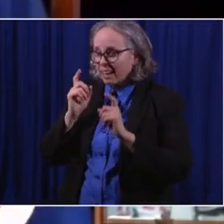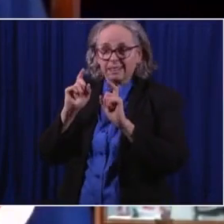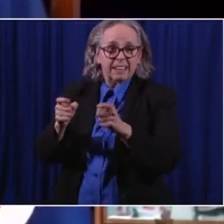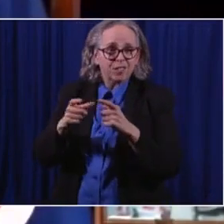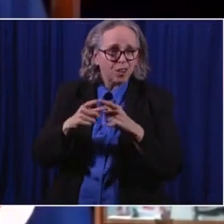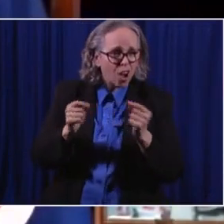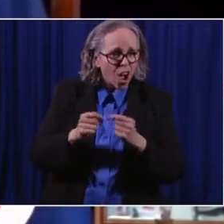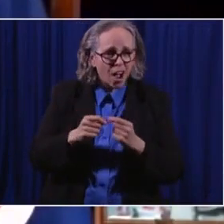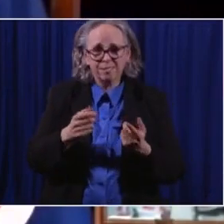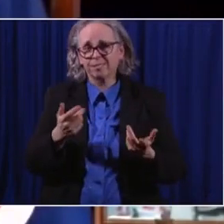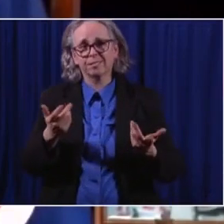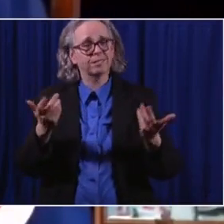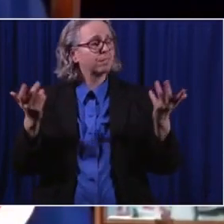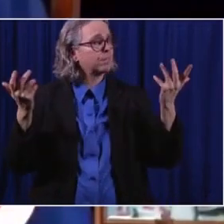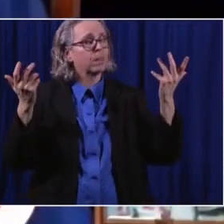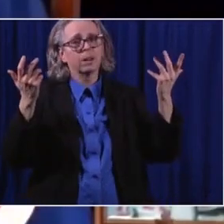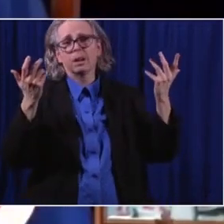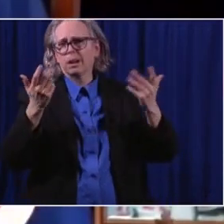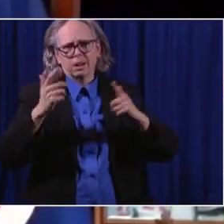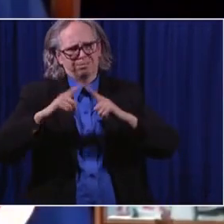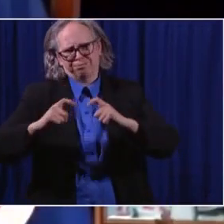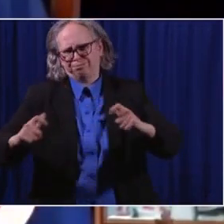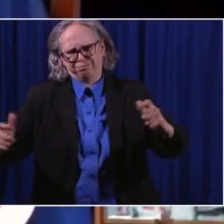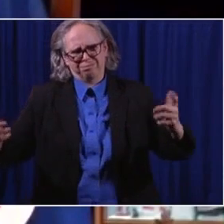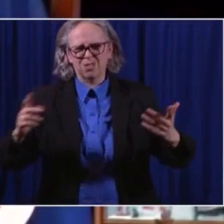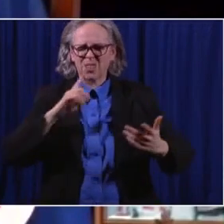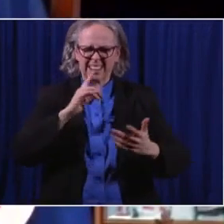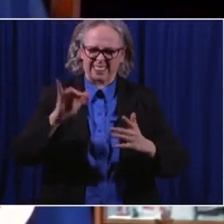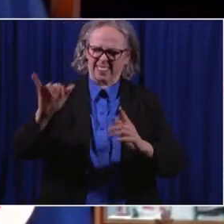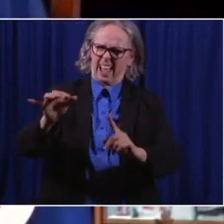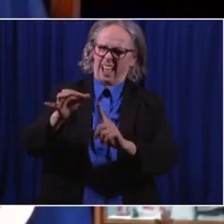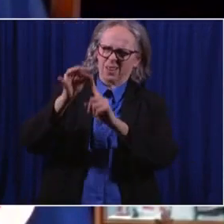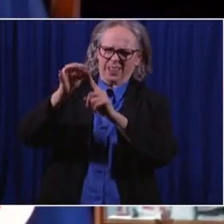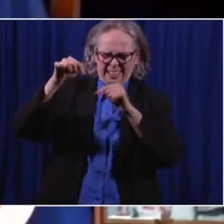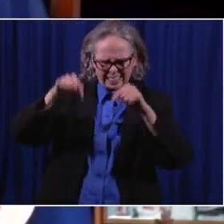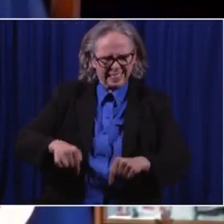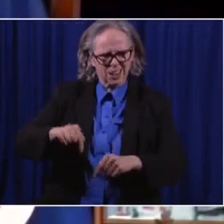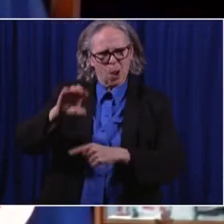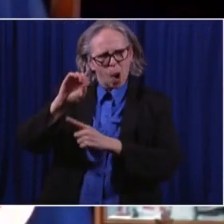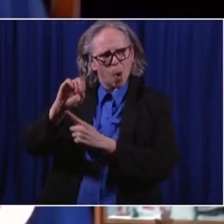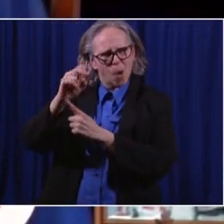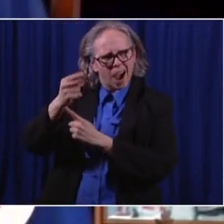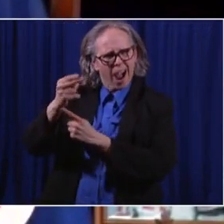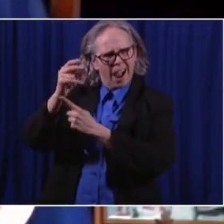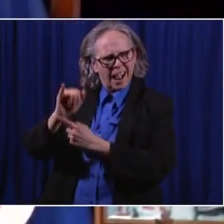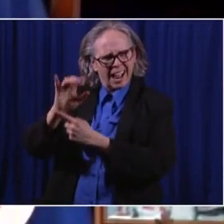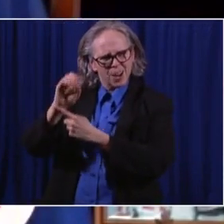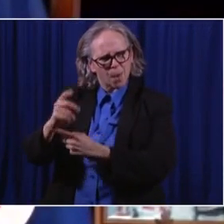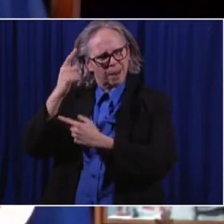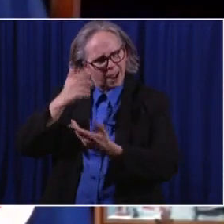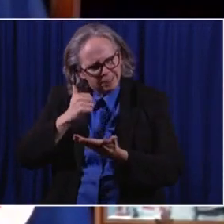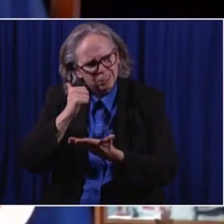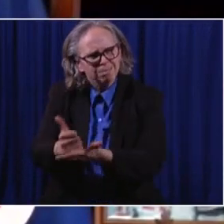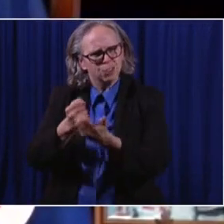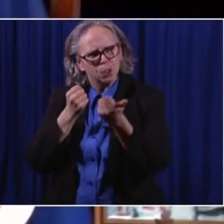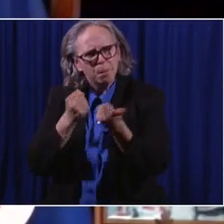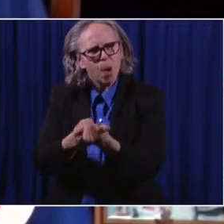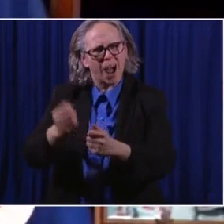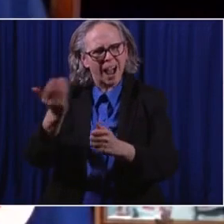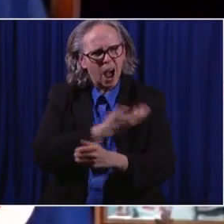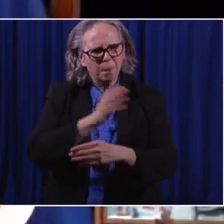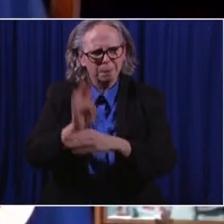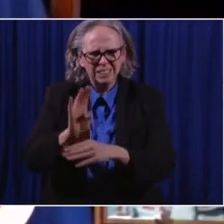just the unique things that are going on in Ohio small businesses and retailers, and take a look at that at ohio.org.